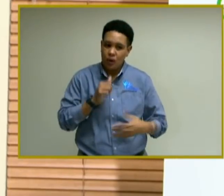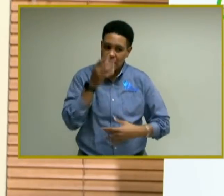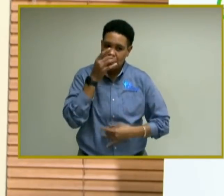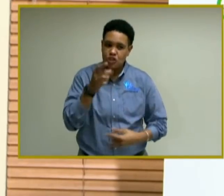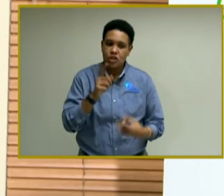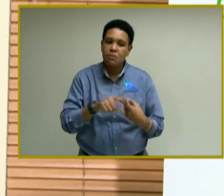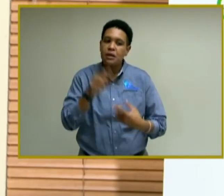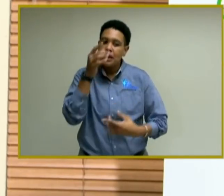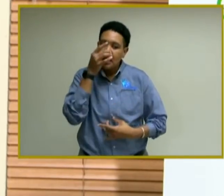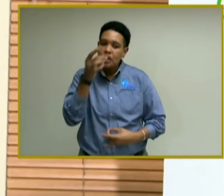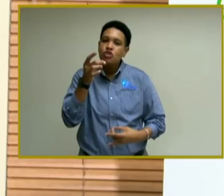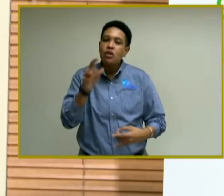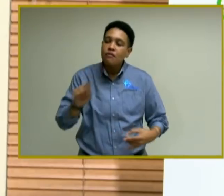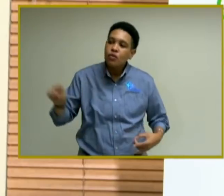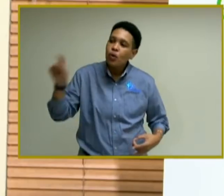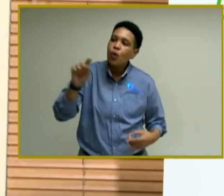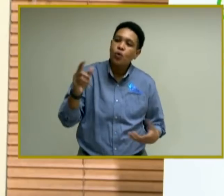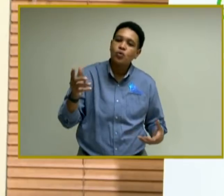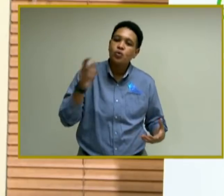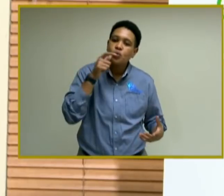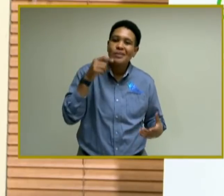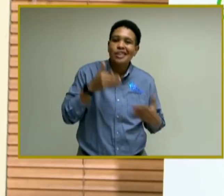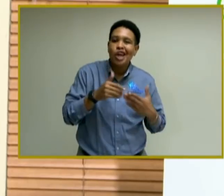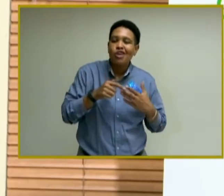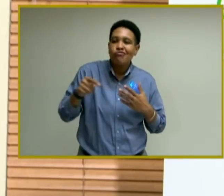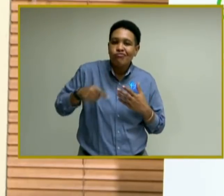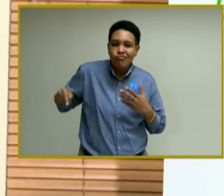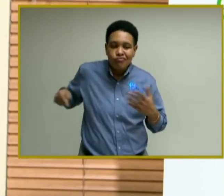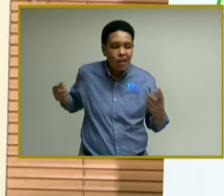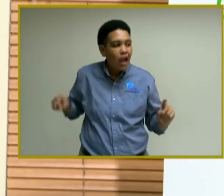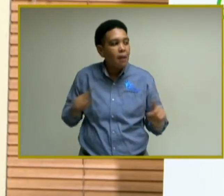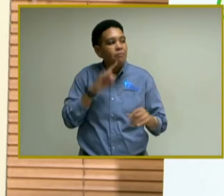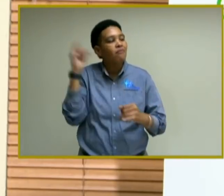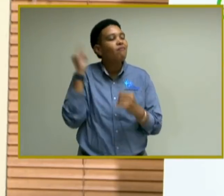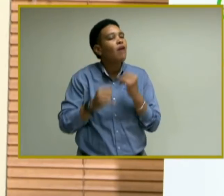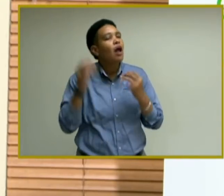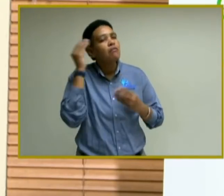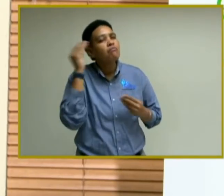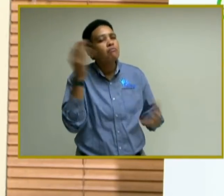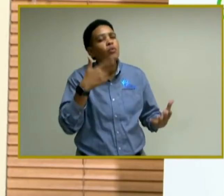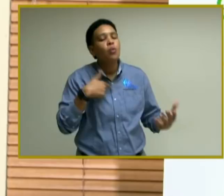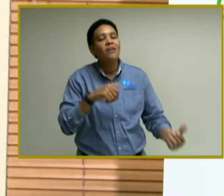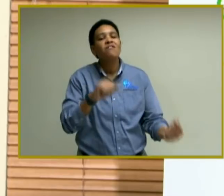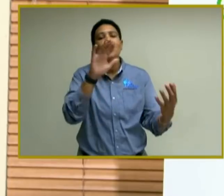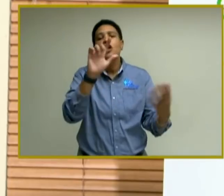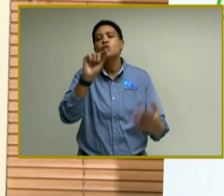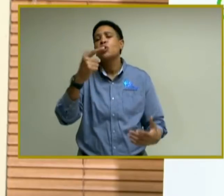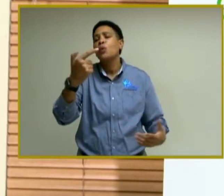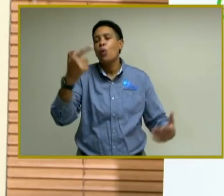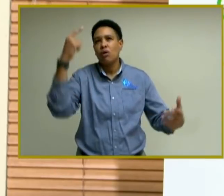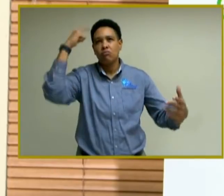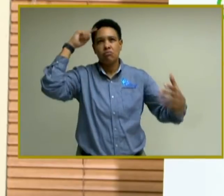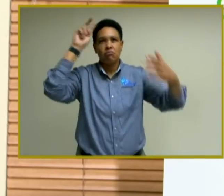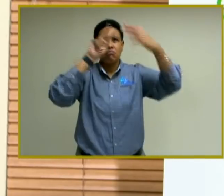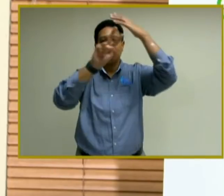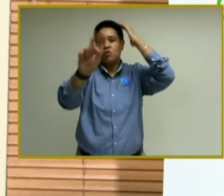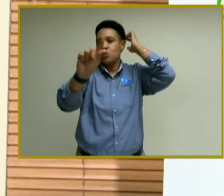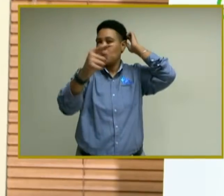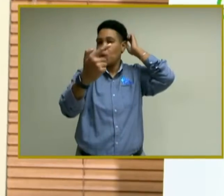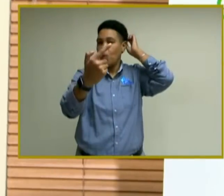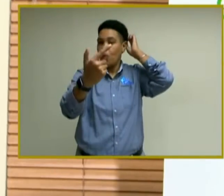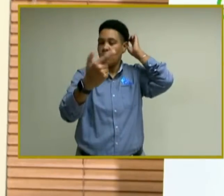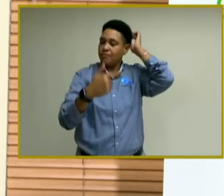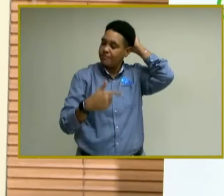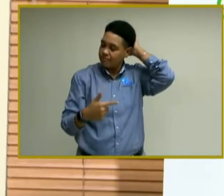in the interests of those around us. Finally, we want to face 2021